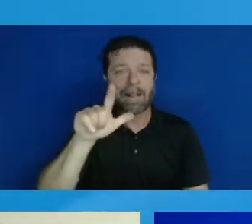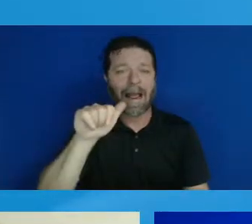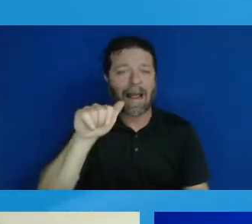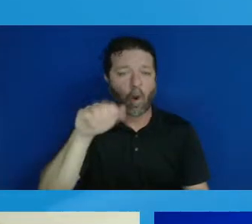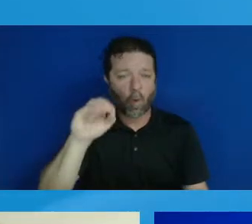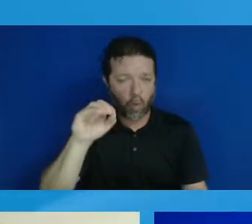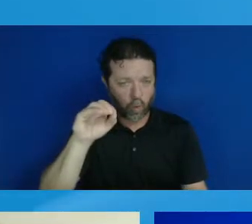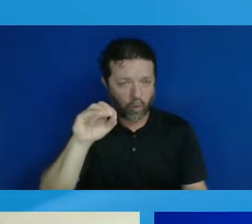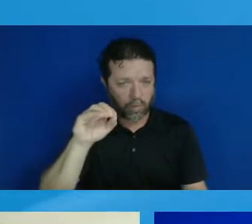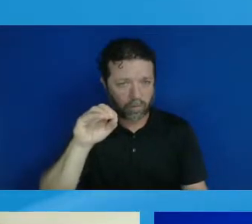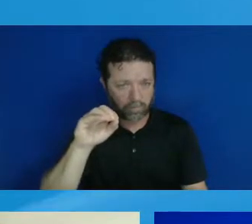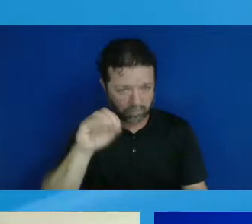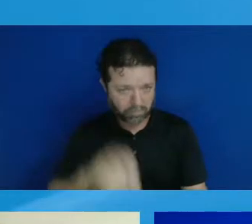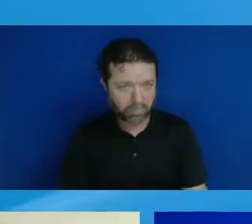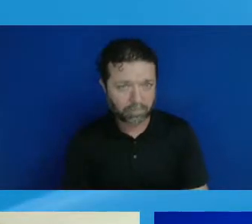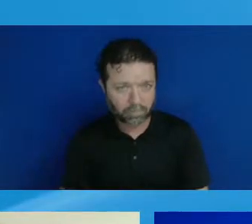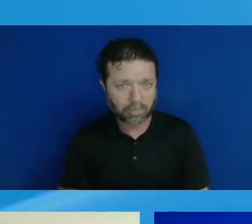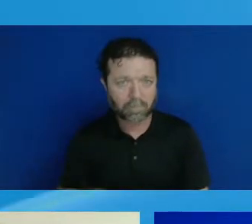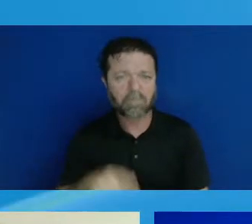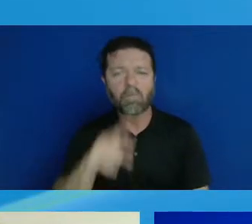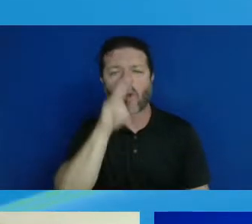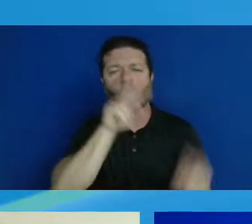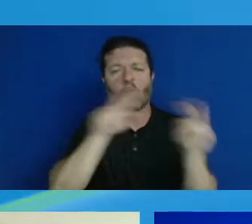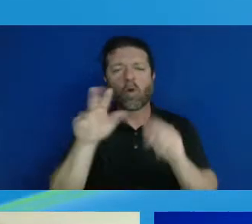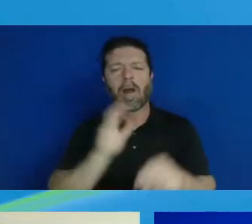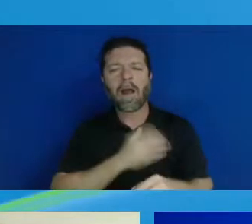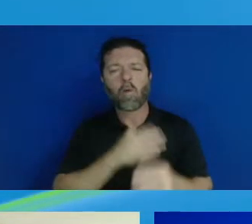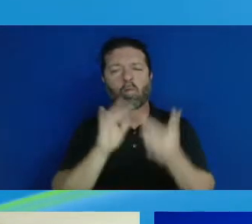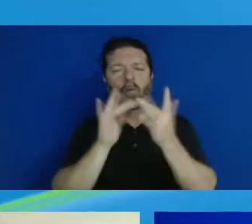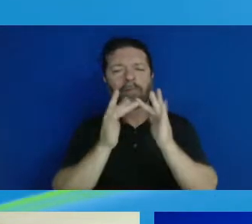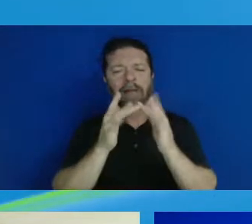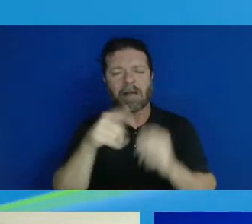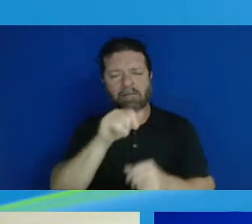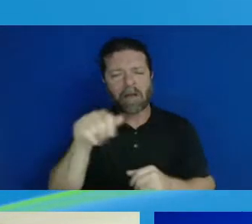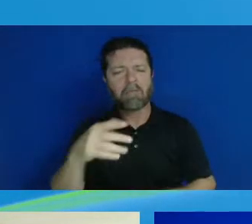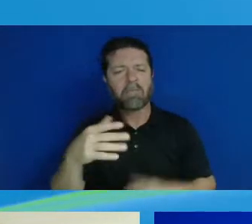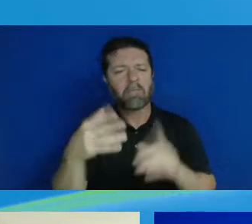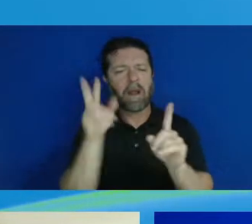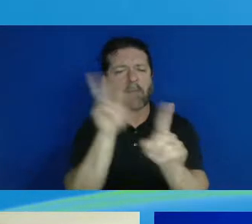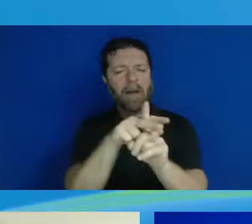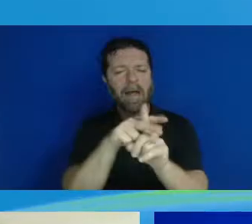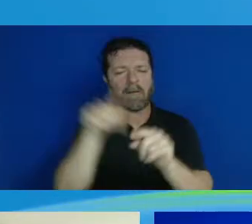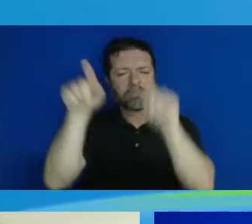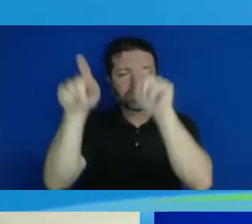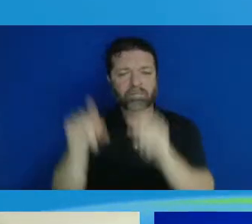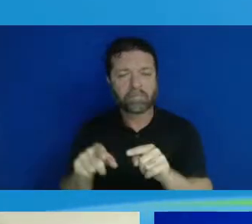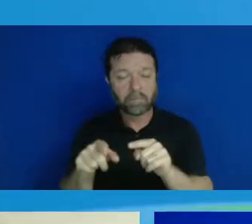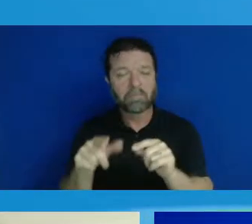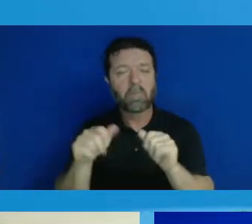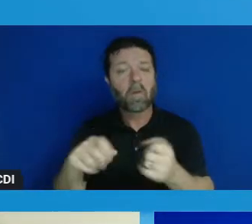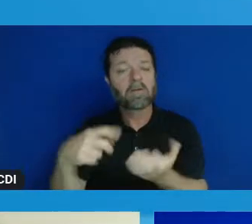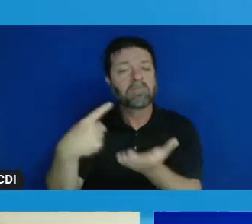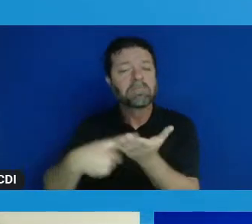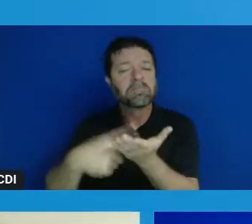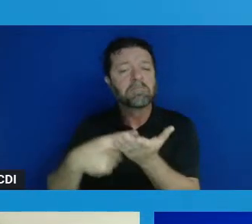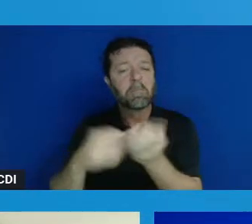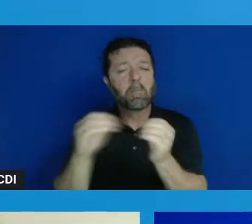and you can apply. We'd love to talk more about office verifications and everything else with you.